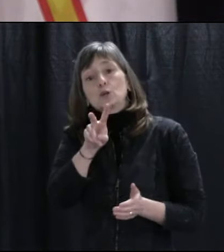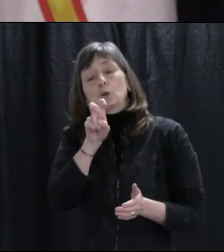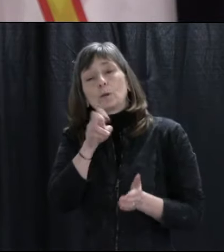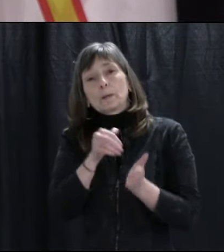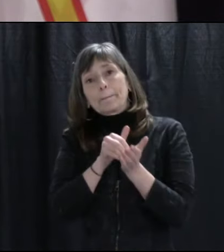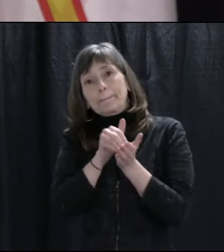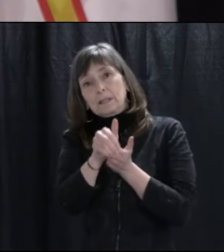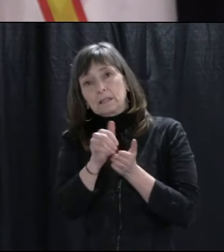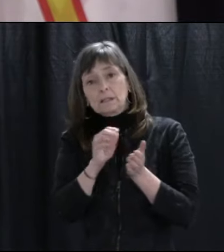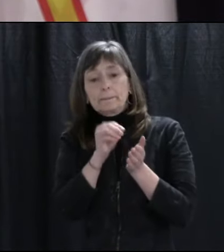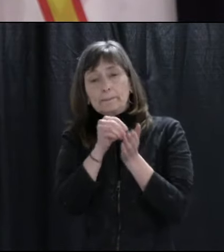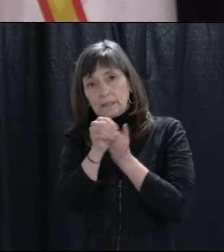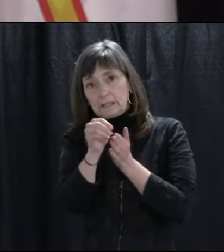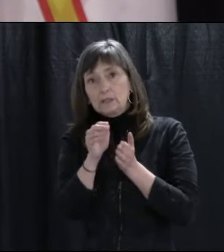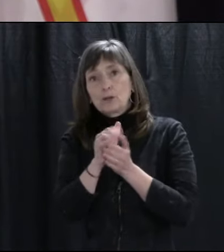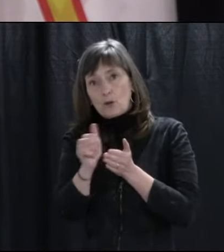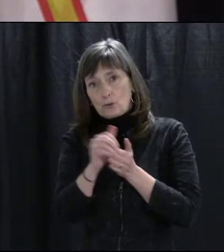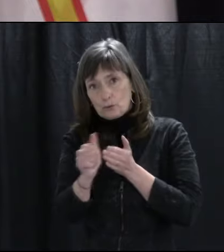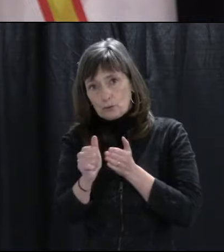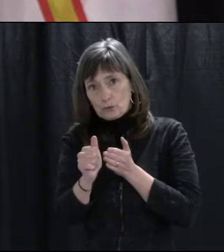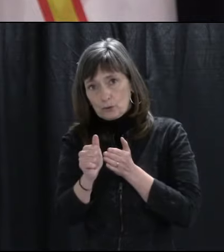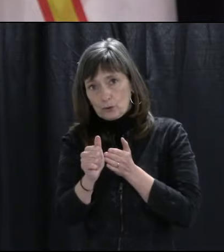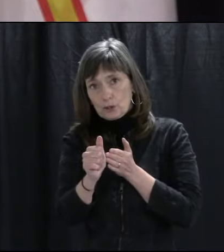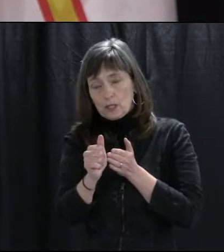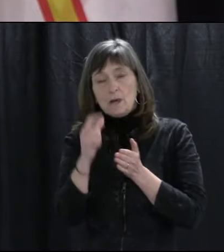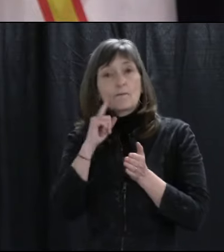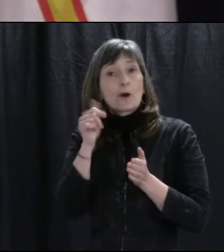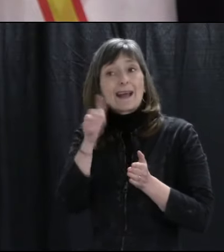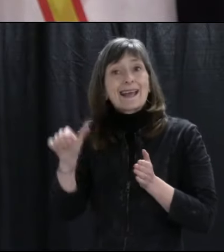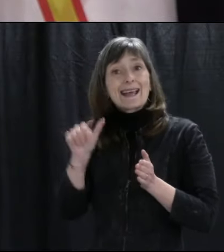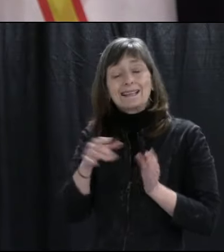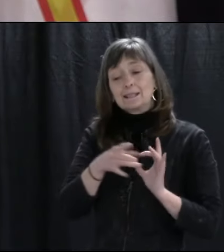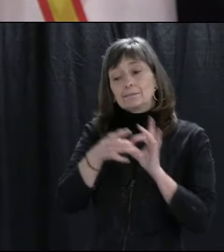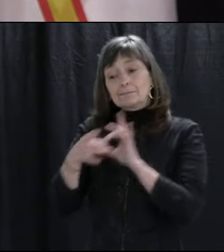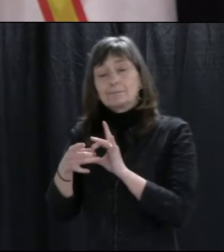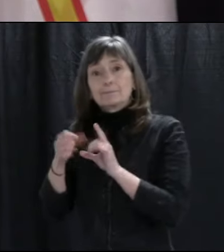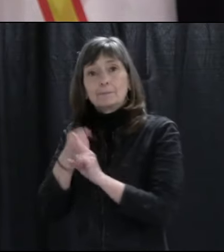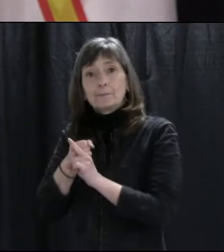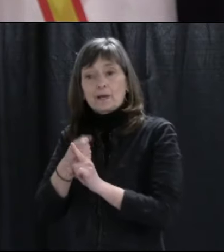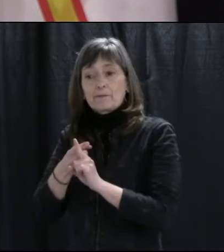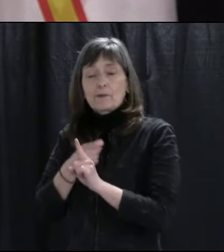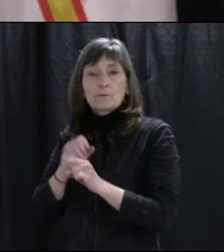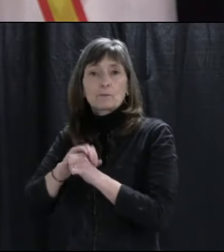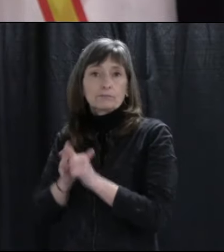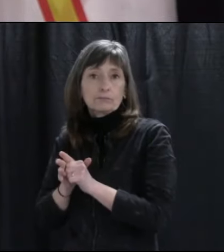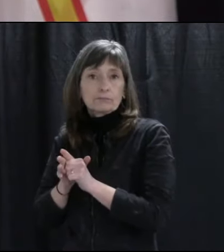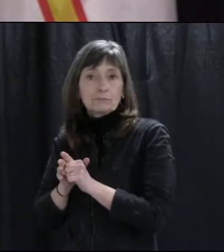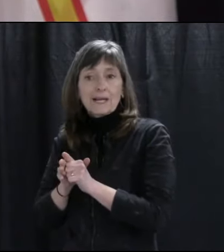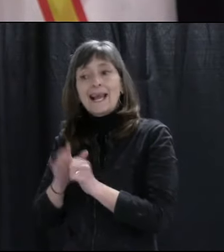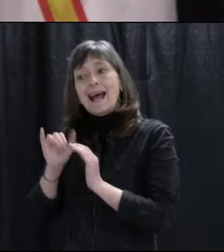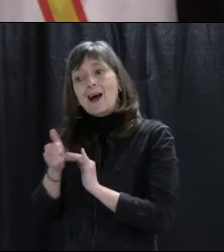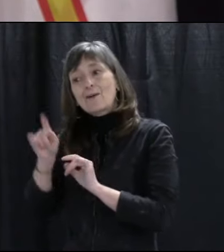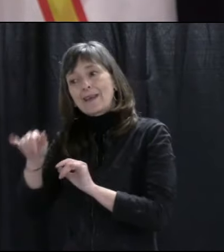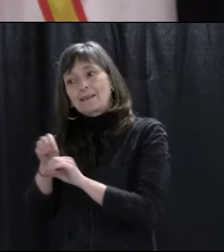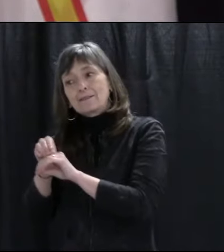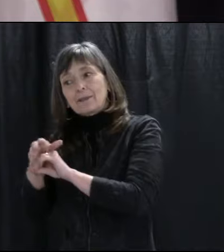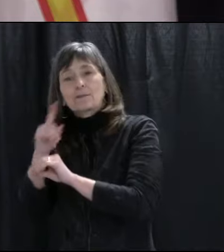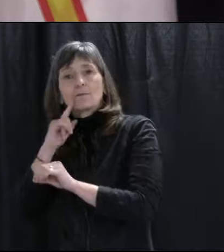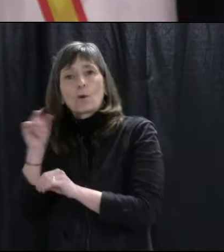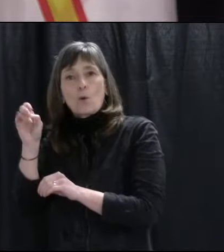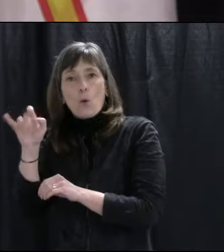the impacts of COVID-19 related to reduced oil prices. We're looking to provide long-term care